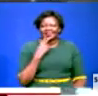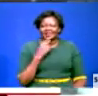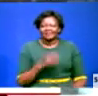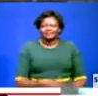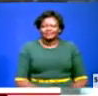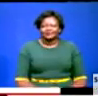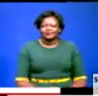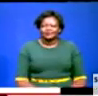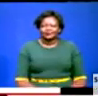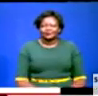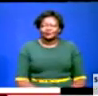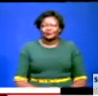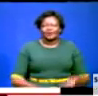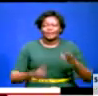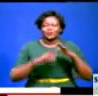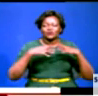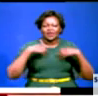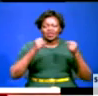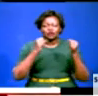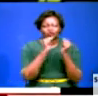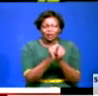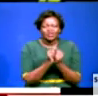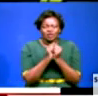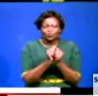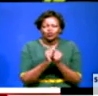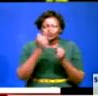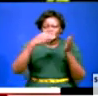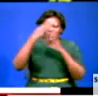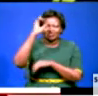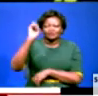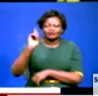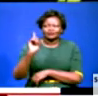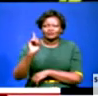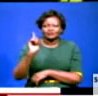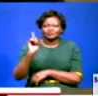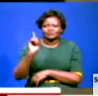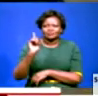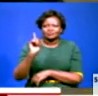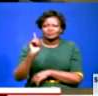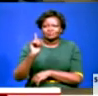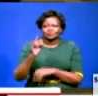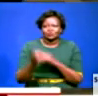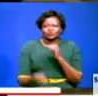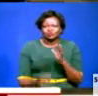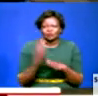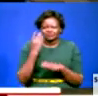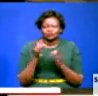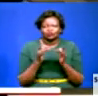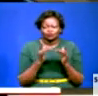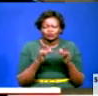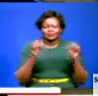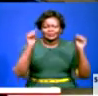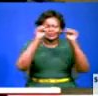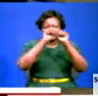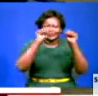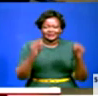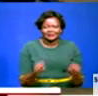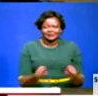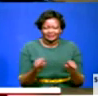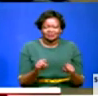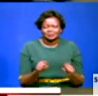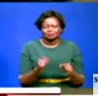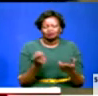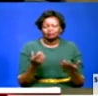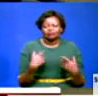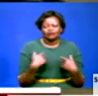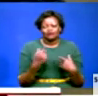Meanwhile, the Ministry of Health, in collaboration with the University of Nairobi, has launched an online system to track drugs and treatment of patients